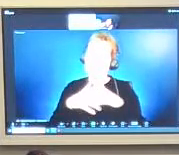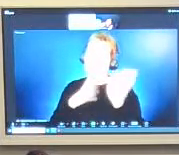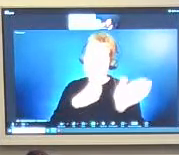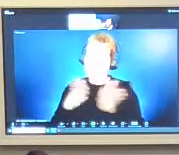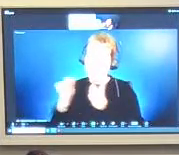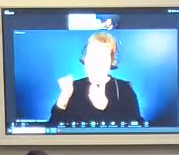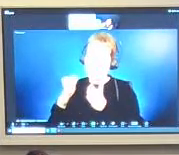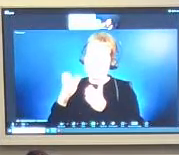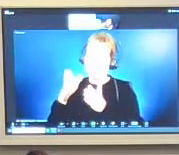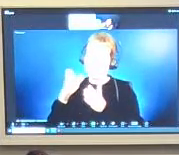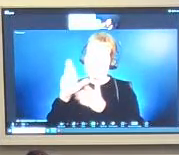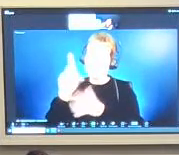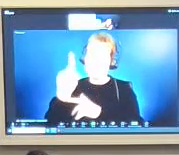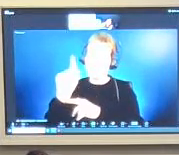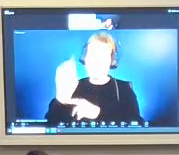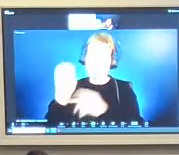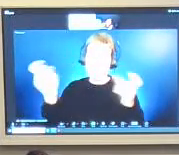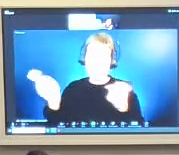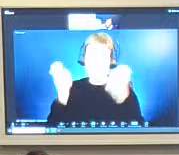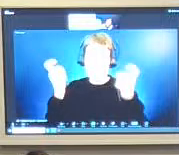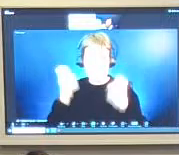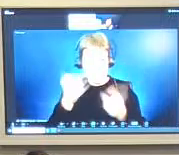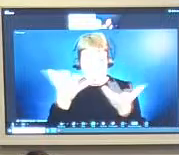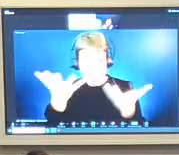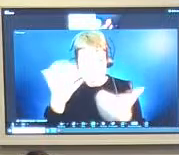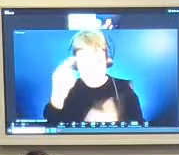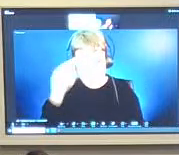If we want to do it that Saturday, the 26th,